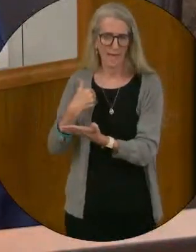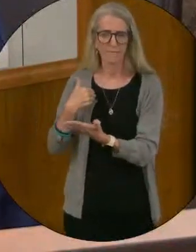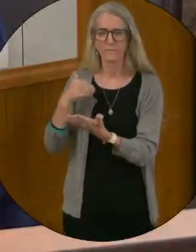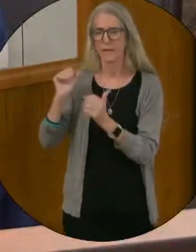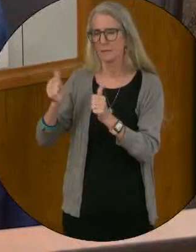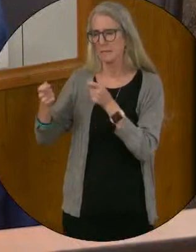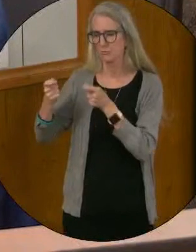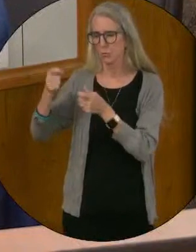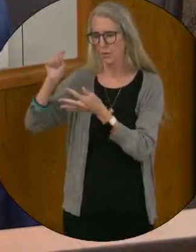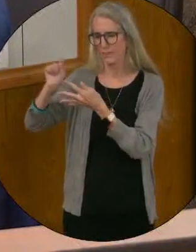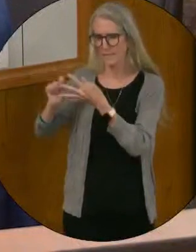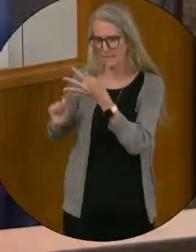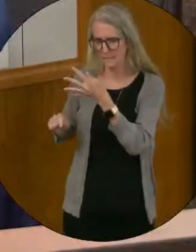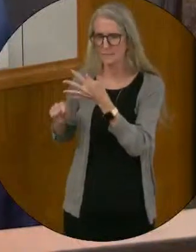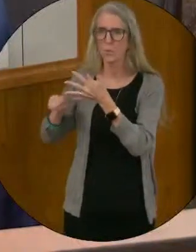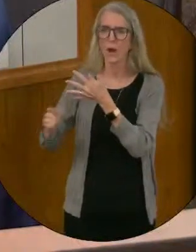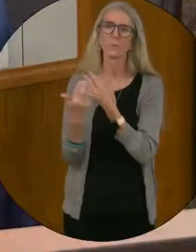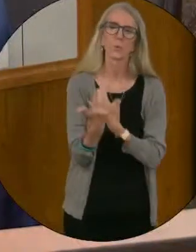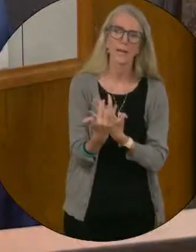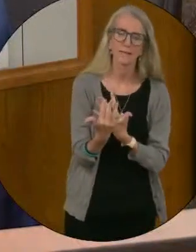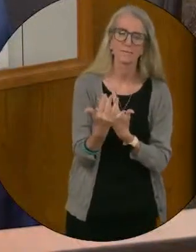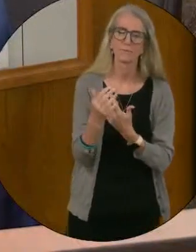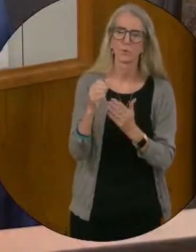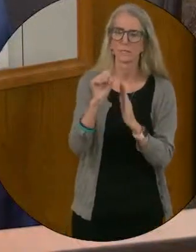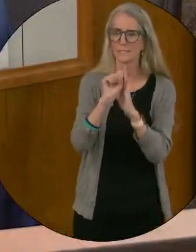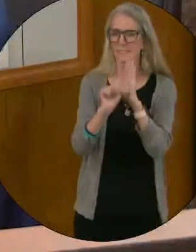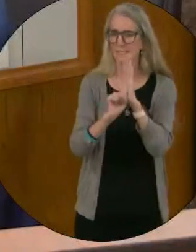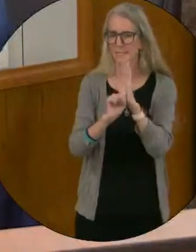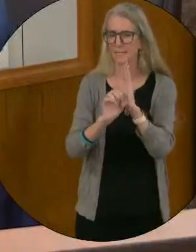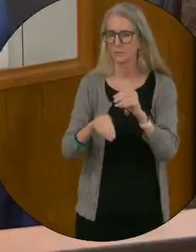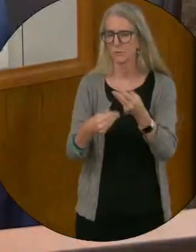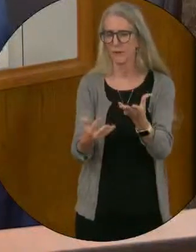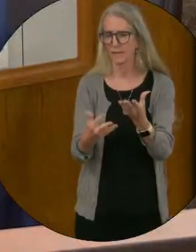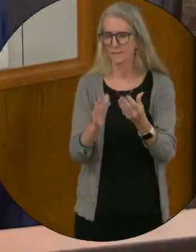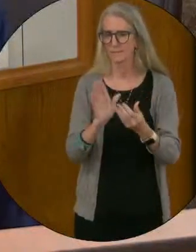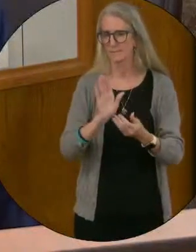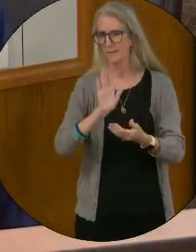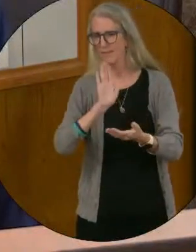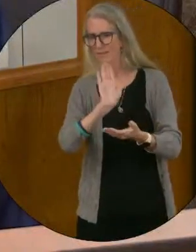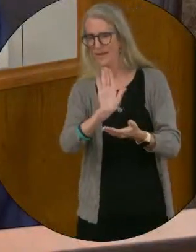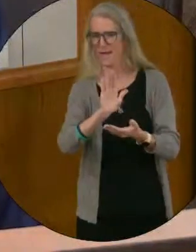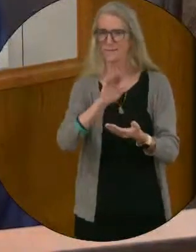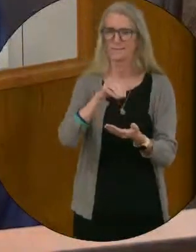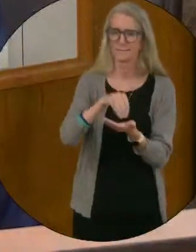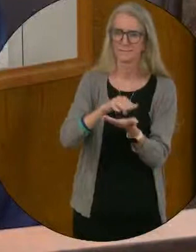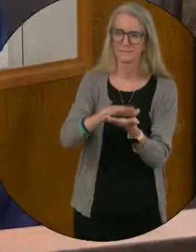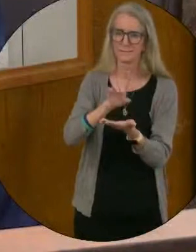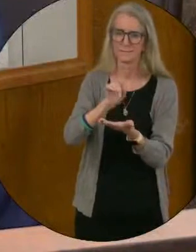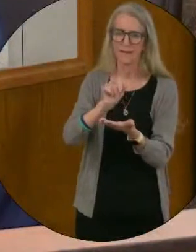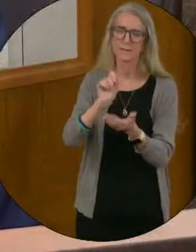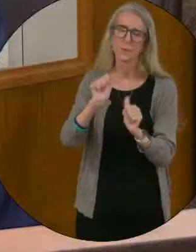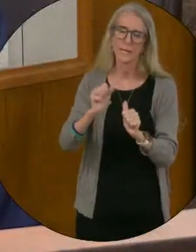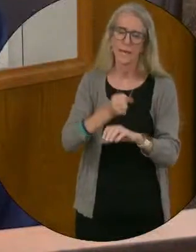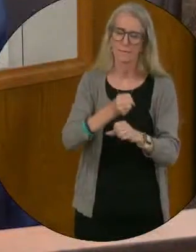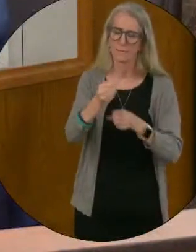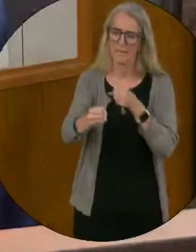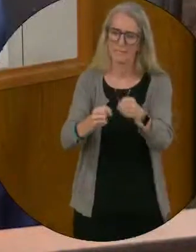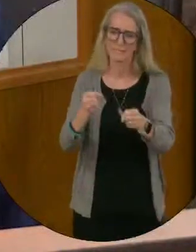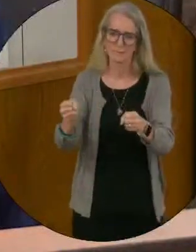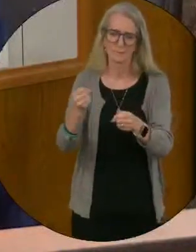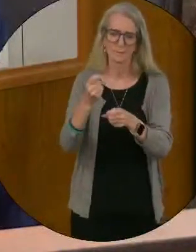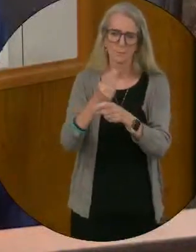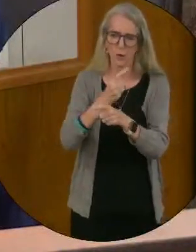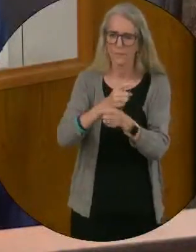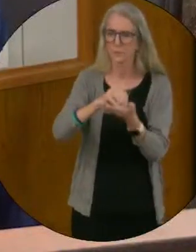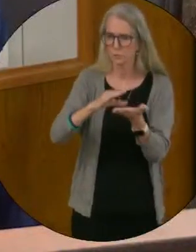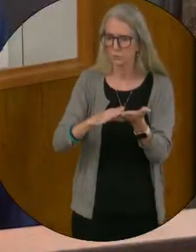control of as we wait for the state to provide us that data, so we can place the proper the